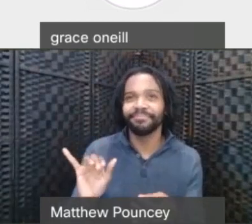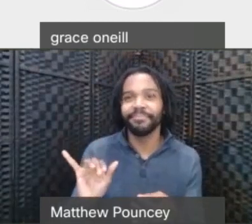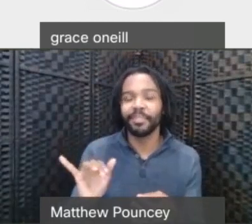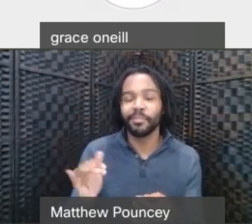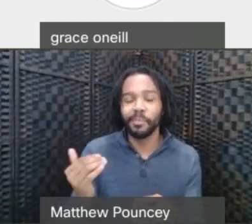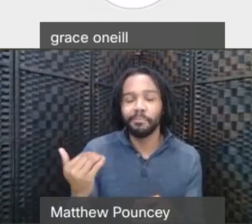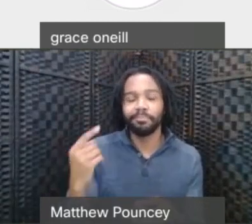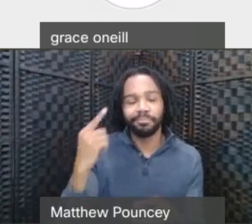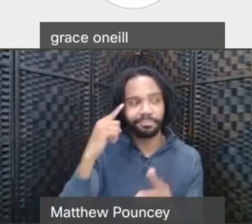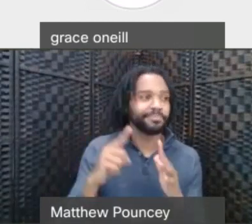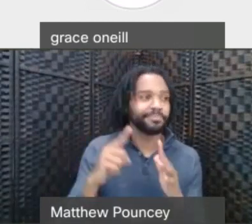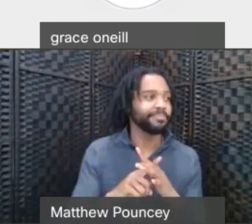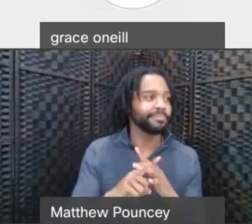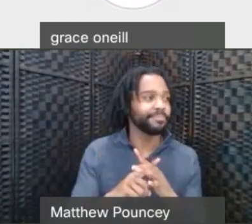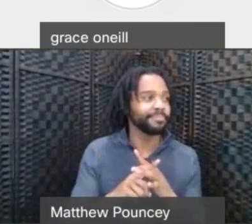press conferences,